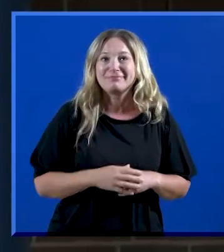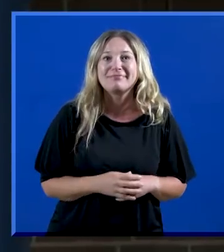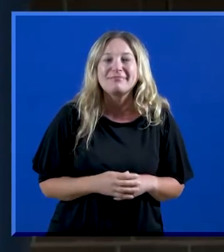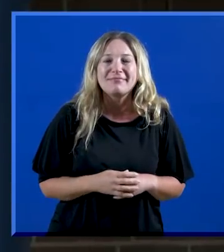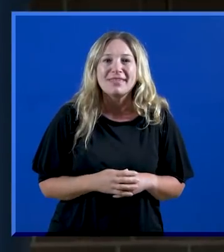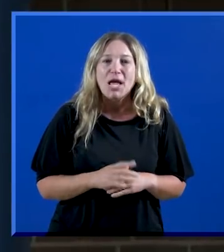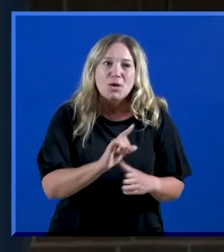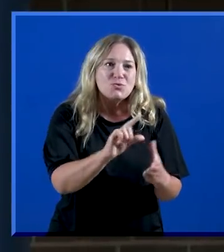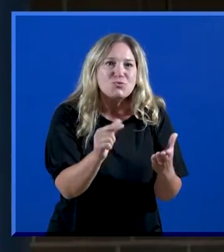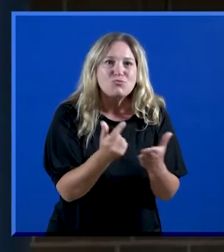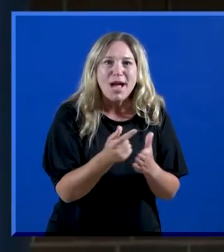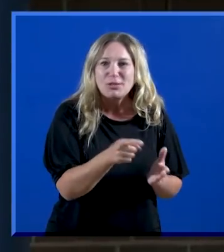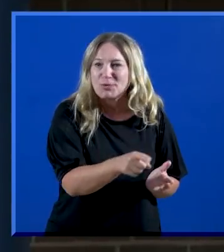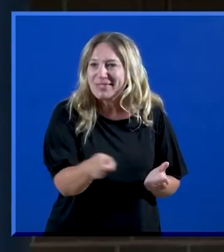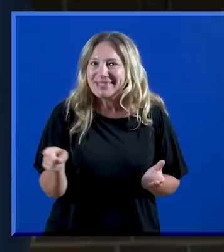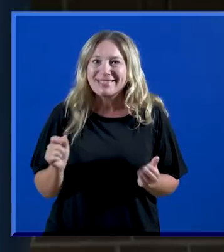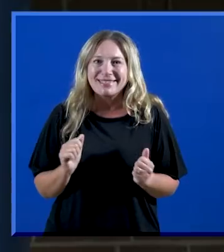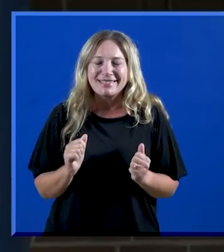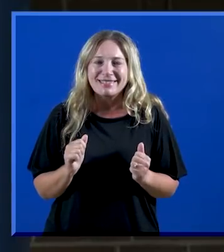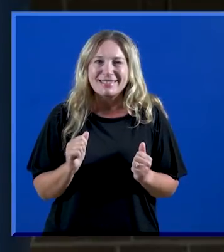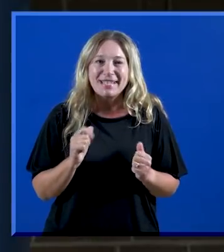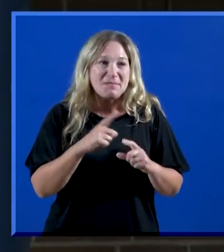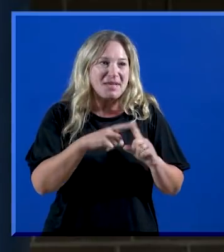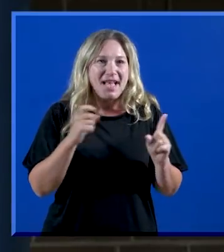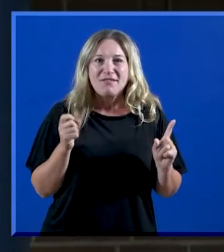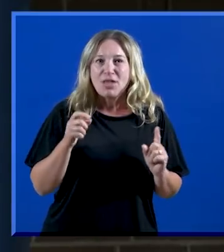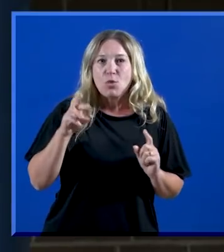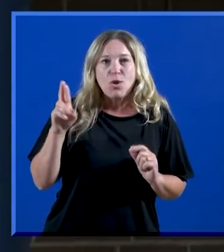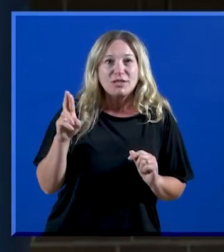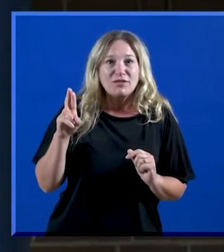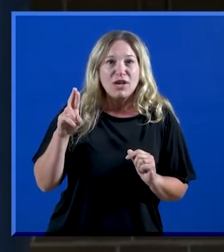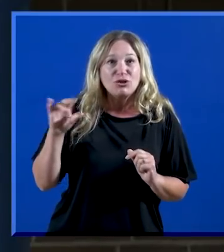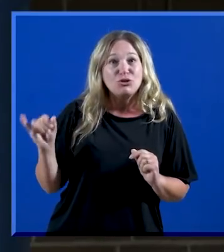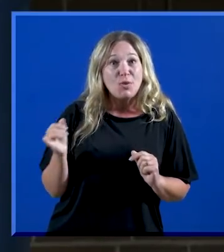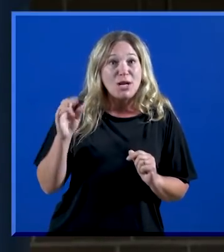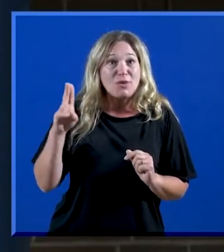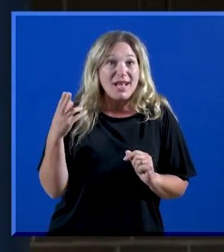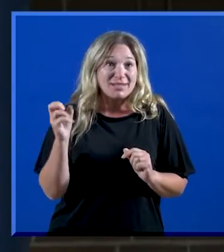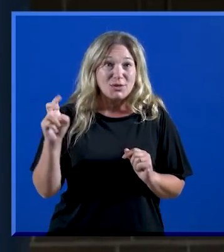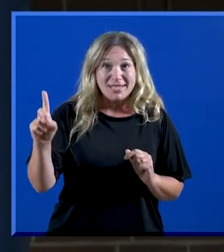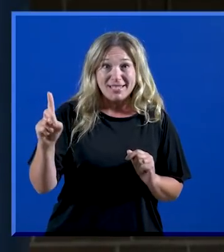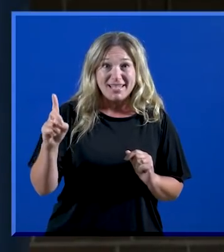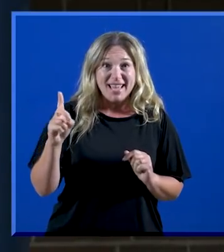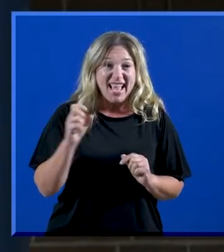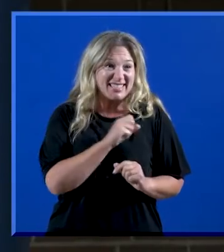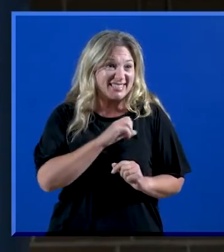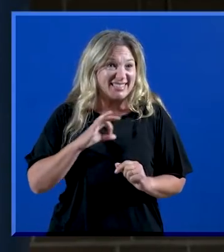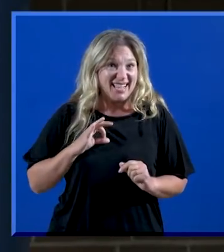Graduates, on behalf of the Roseville Joint Union High School District and the faculty and staff